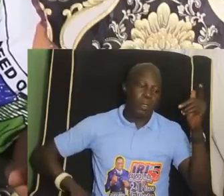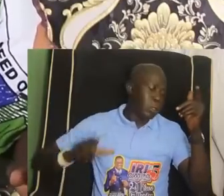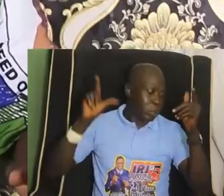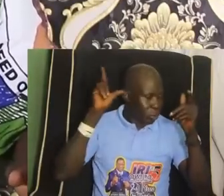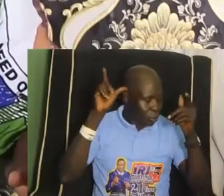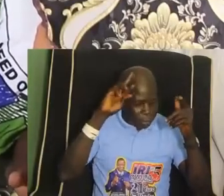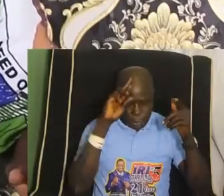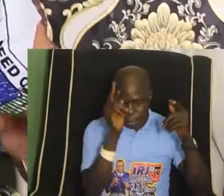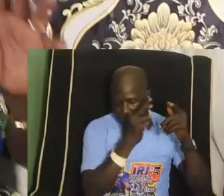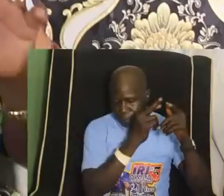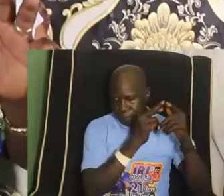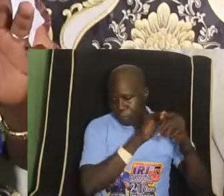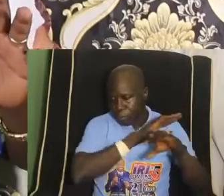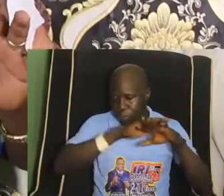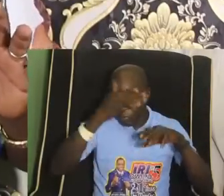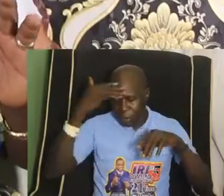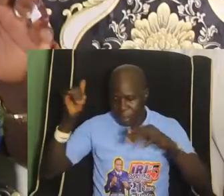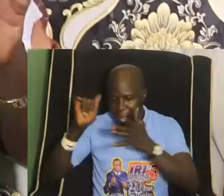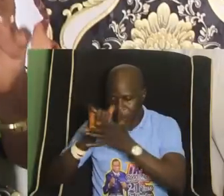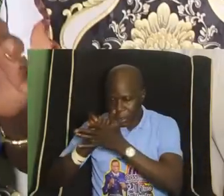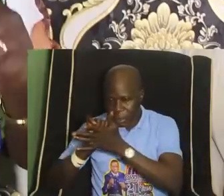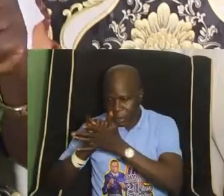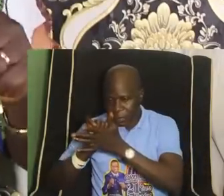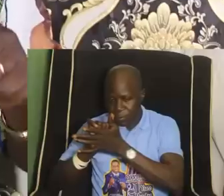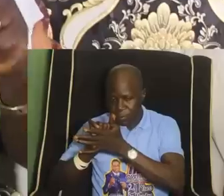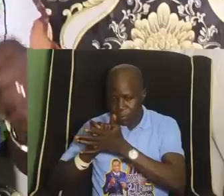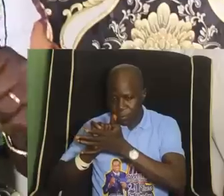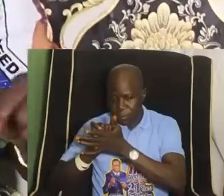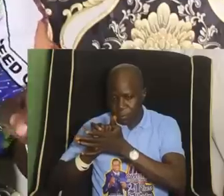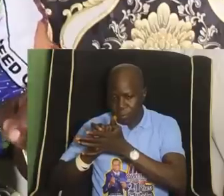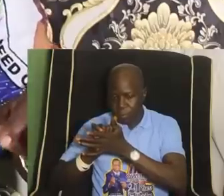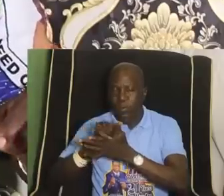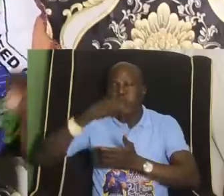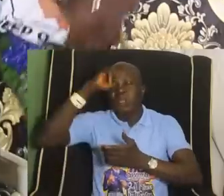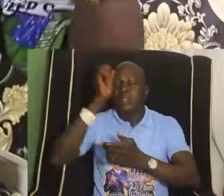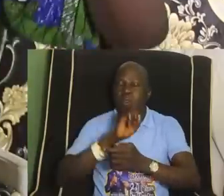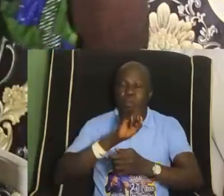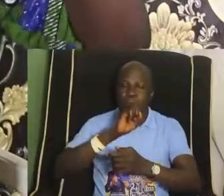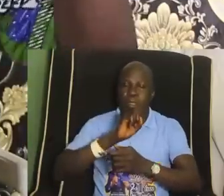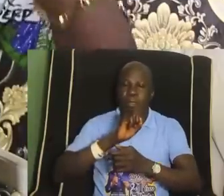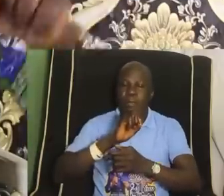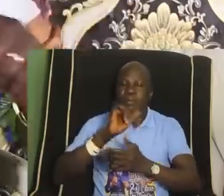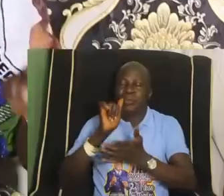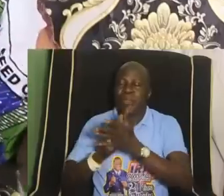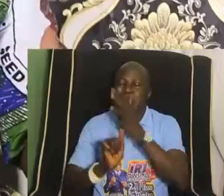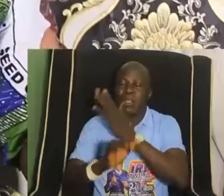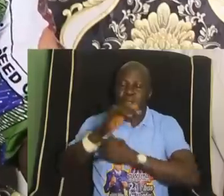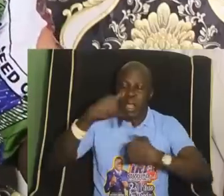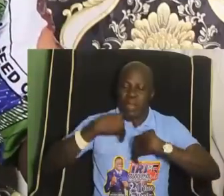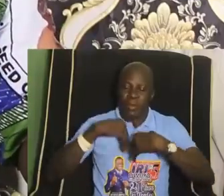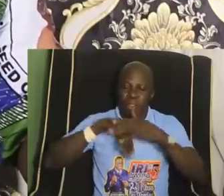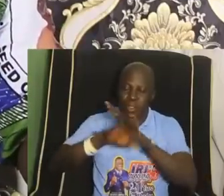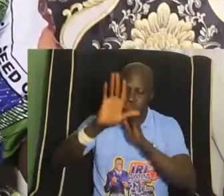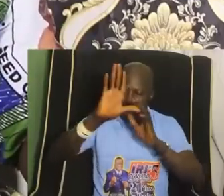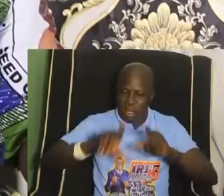Lord. Listen to me sir. Don't forget that. Maje come there is covenant that God